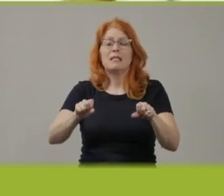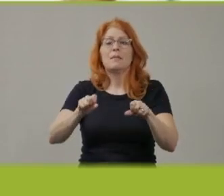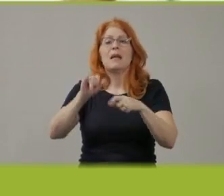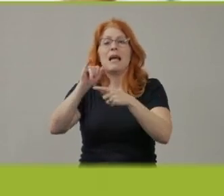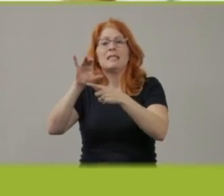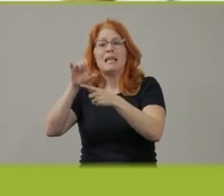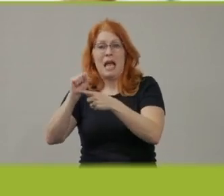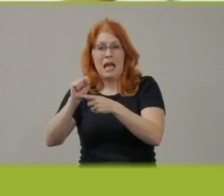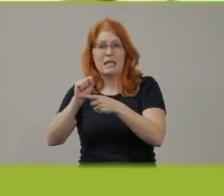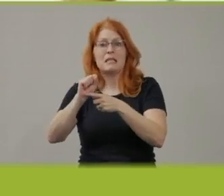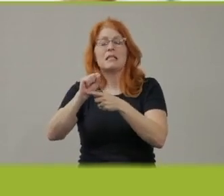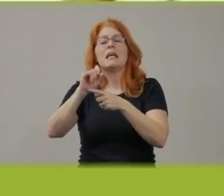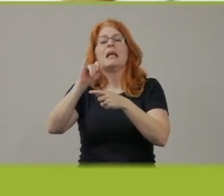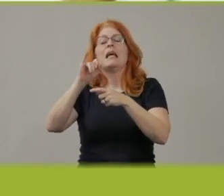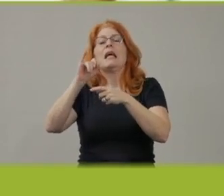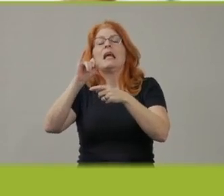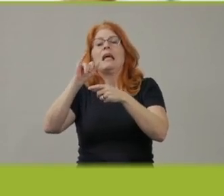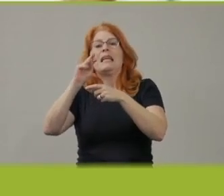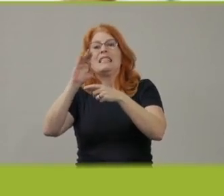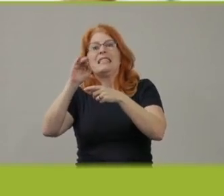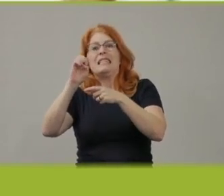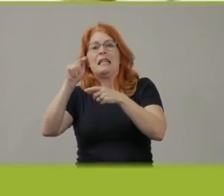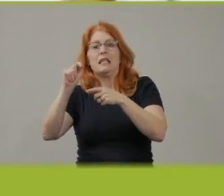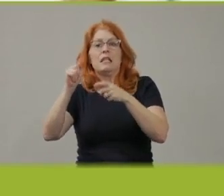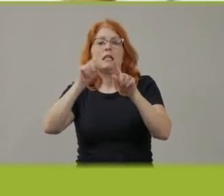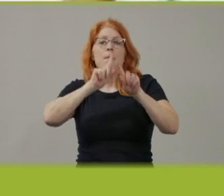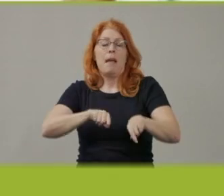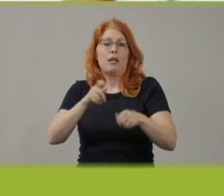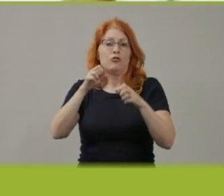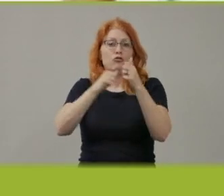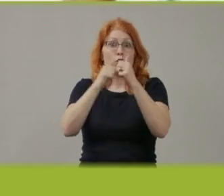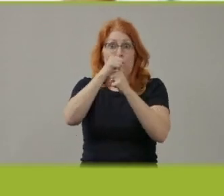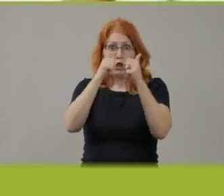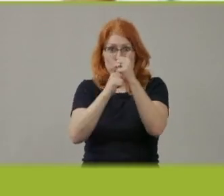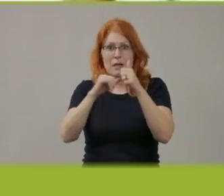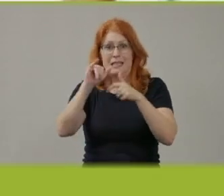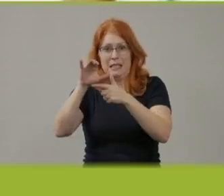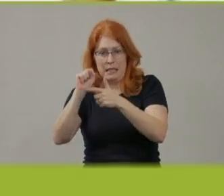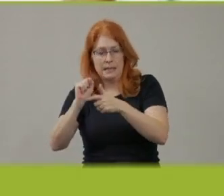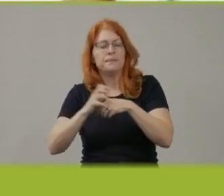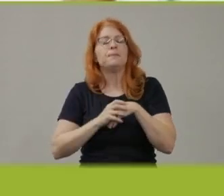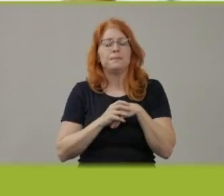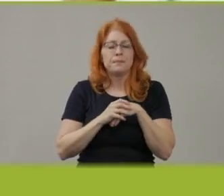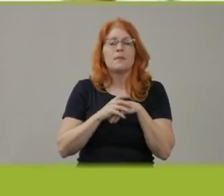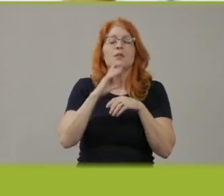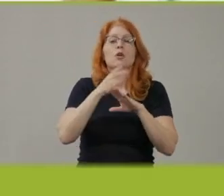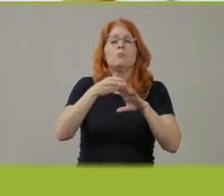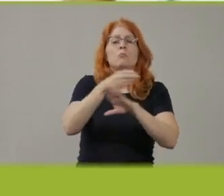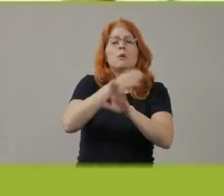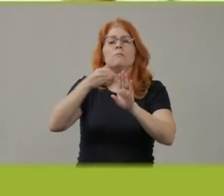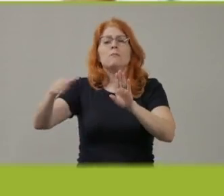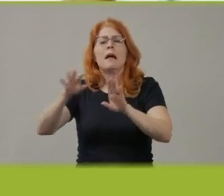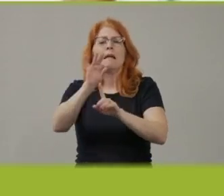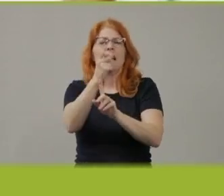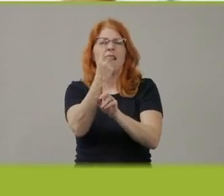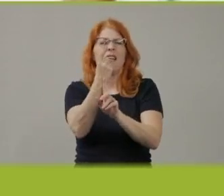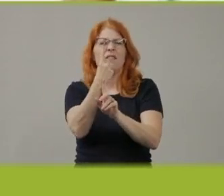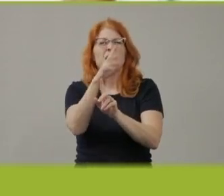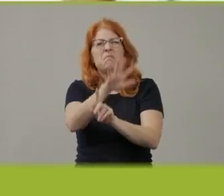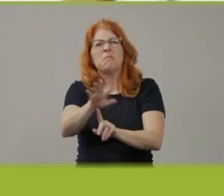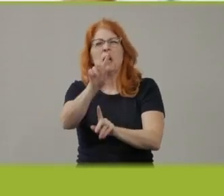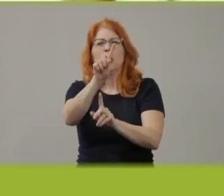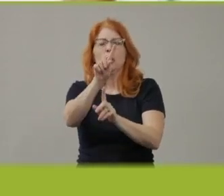System. And those are amazing, and they were developed in pre and post 9/11, around the 2001